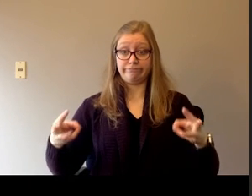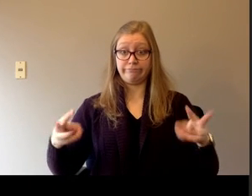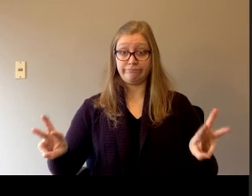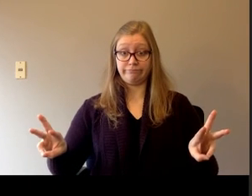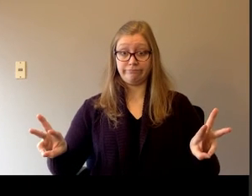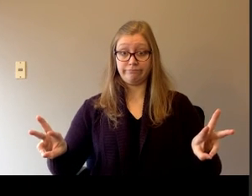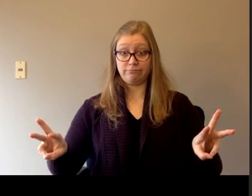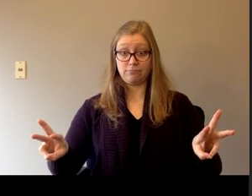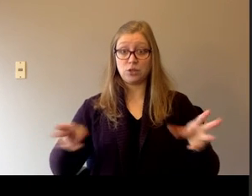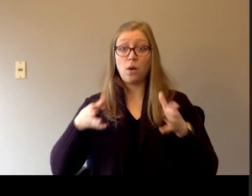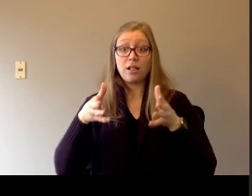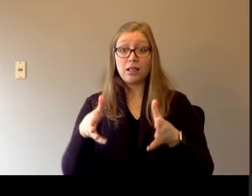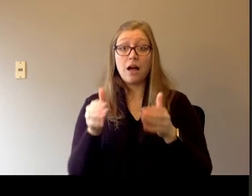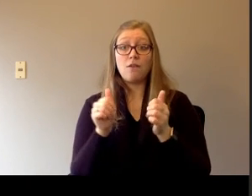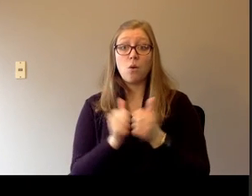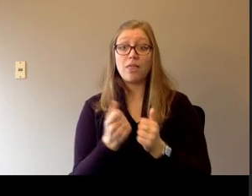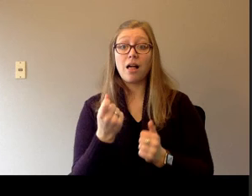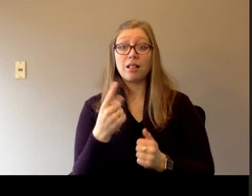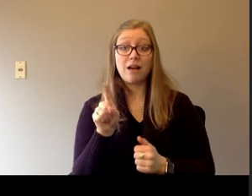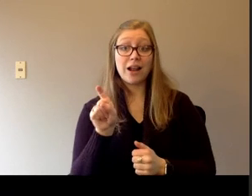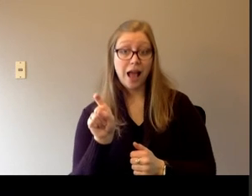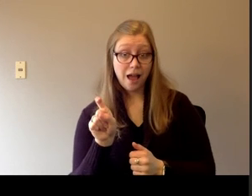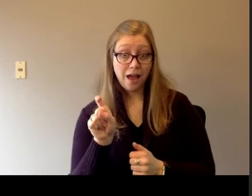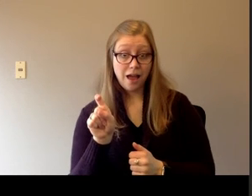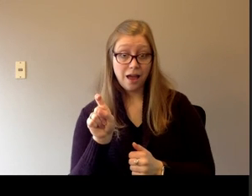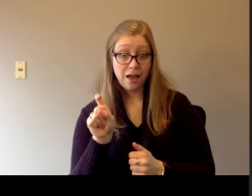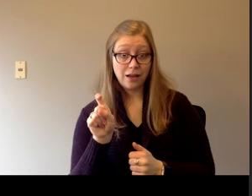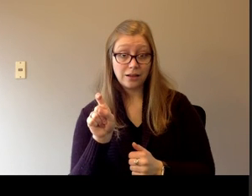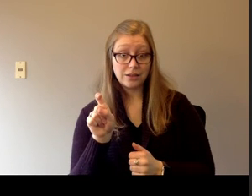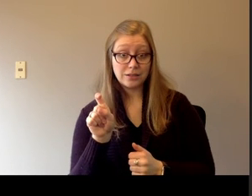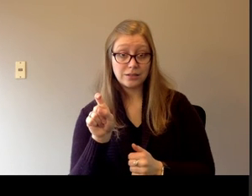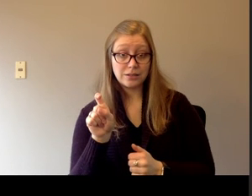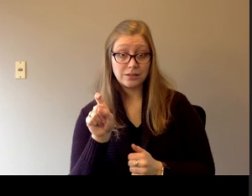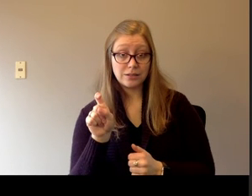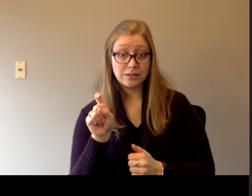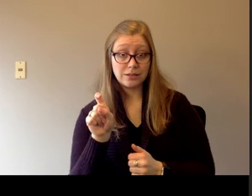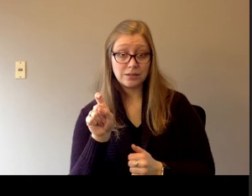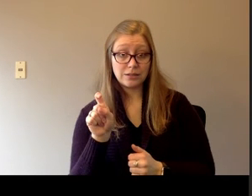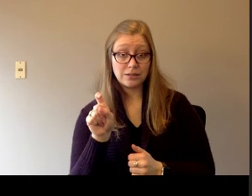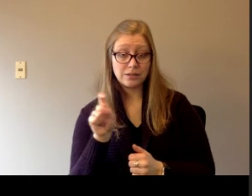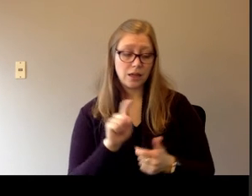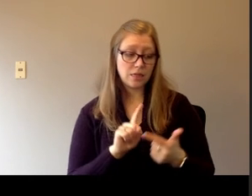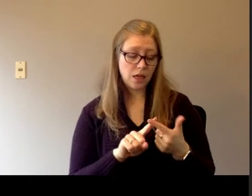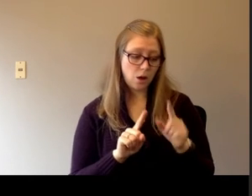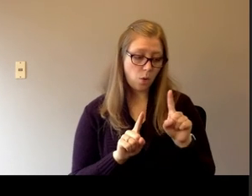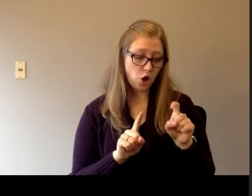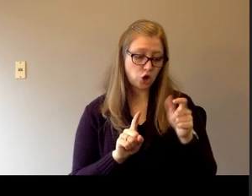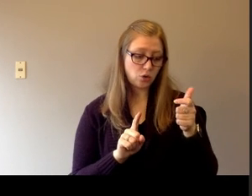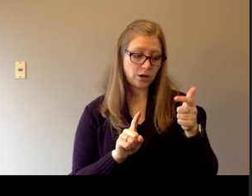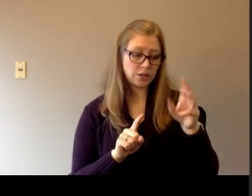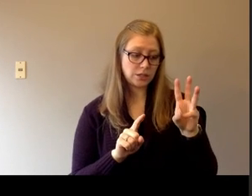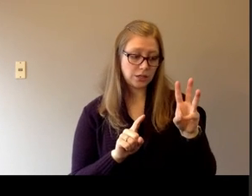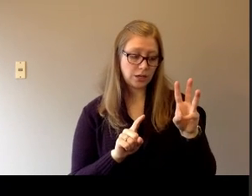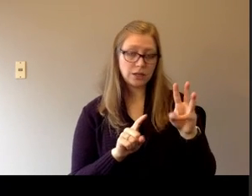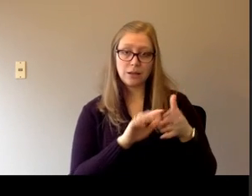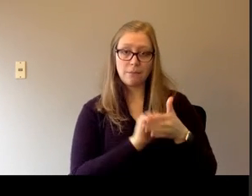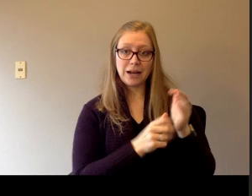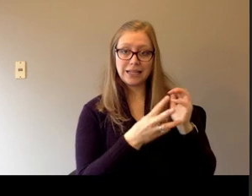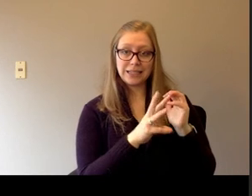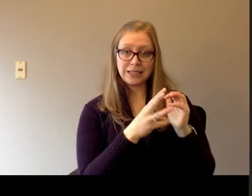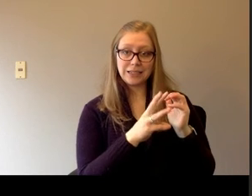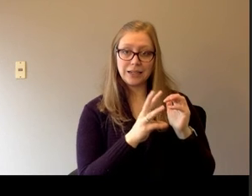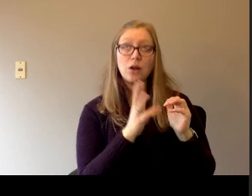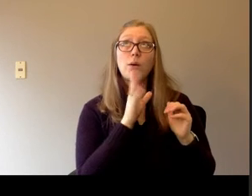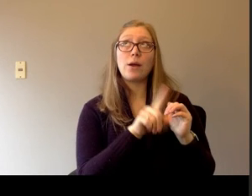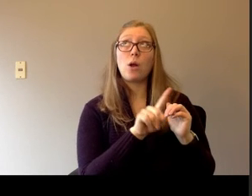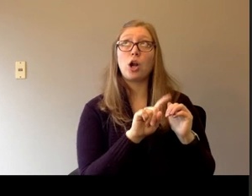have 11x is going to subtract 16 from 126. So that's going to be 110. And so